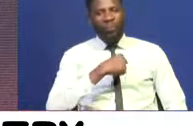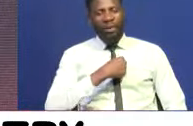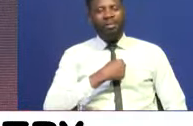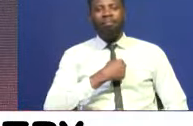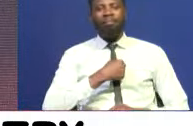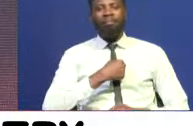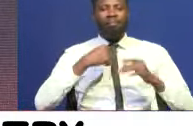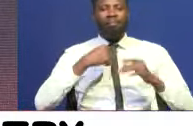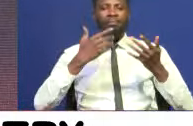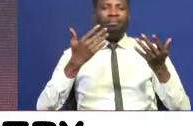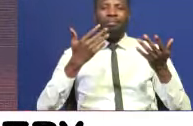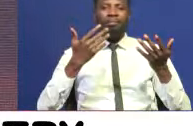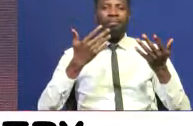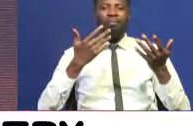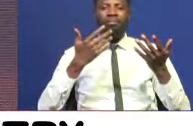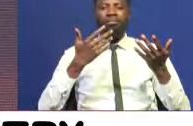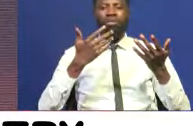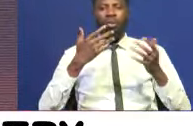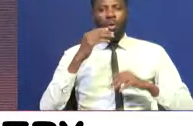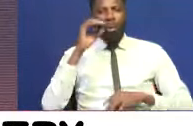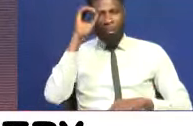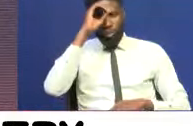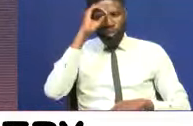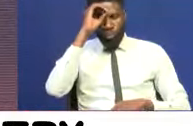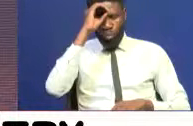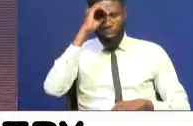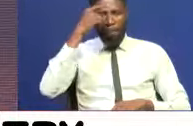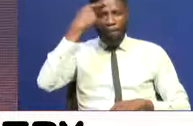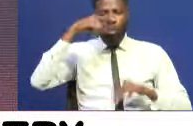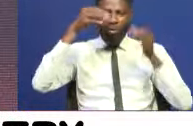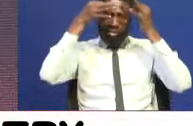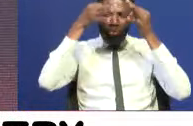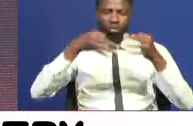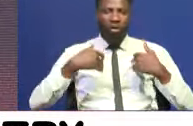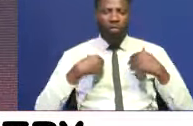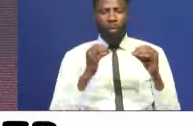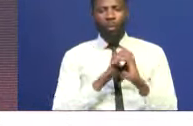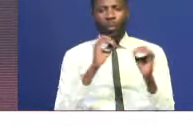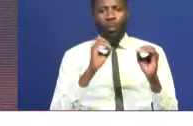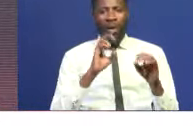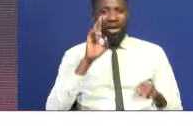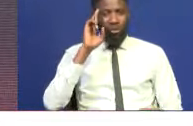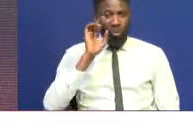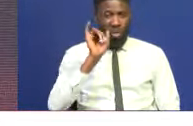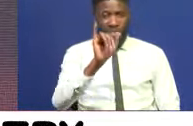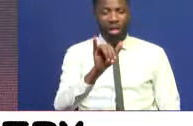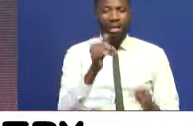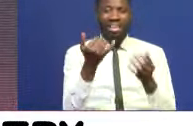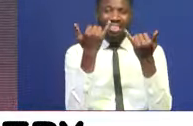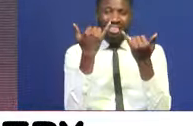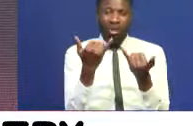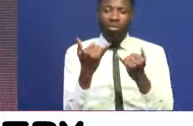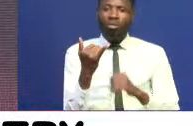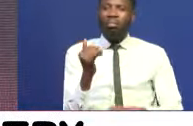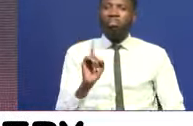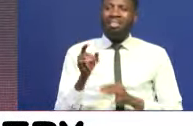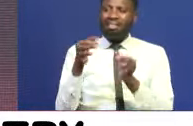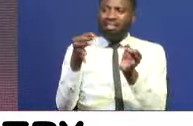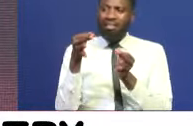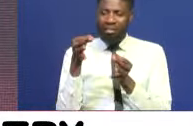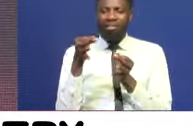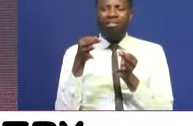policy decisions as engineers, and for that reason, mega contracts are signed by the Treasury without our